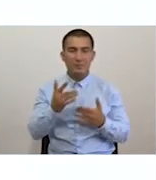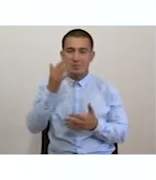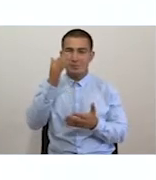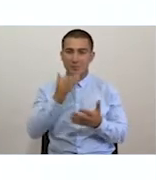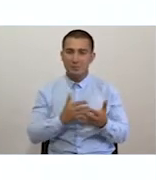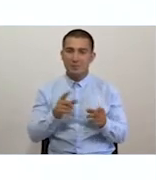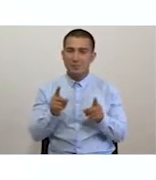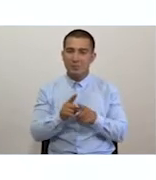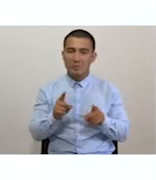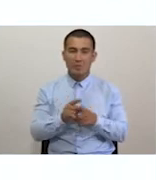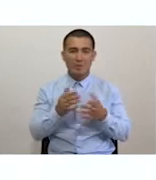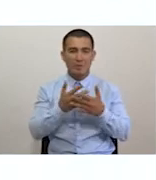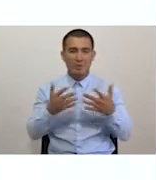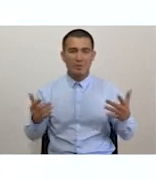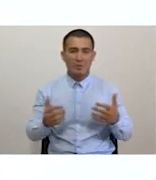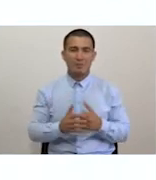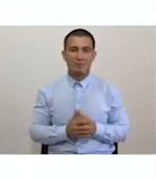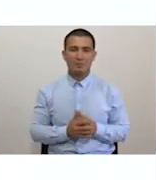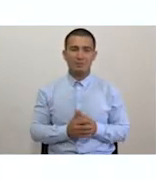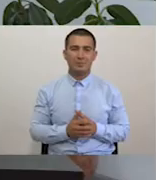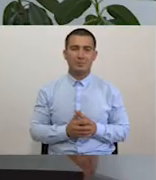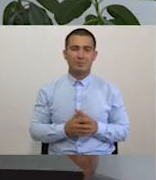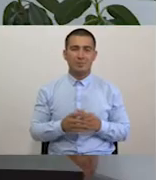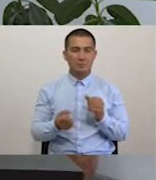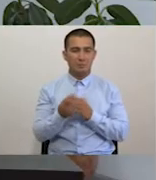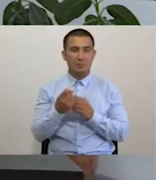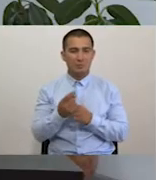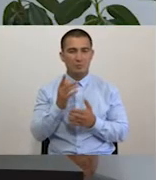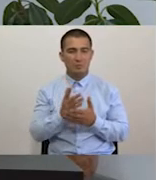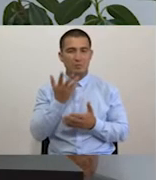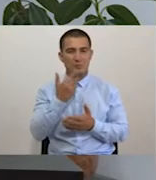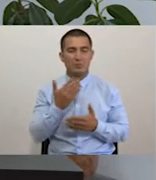Past qismlarida biroz shu ranglar mavjud.